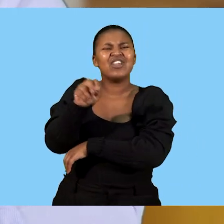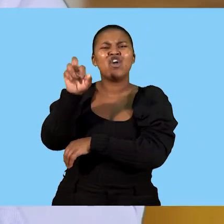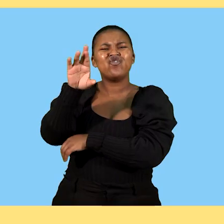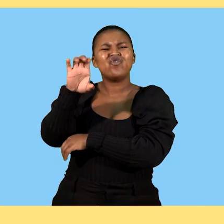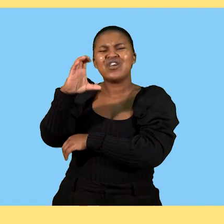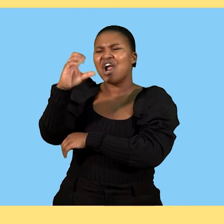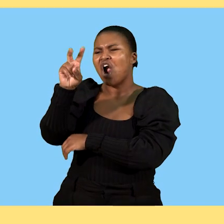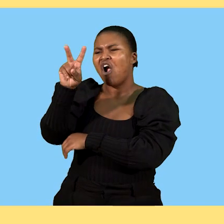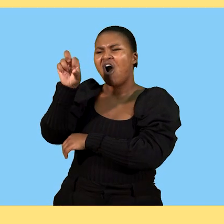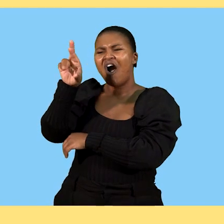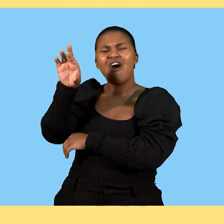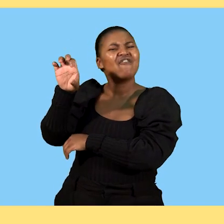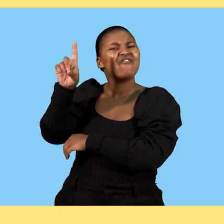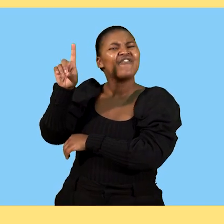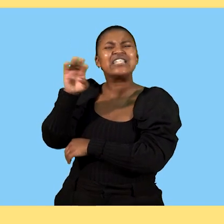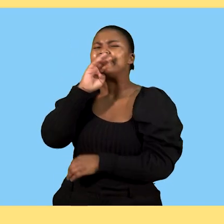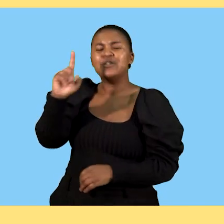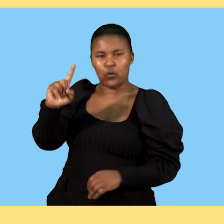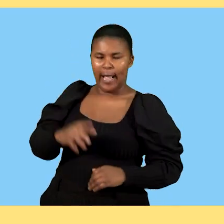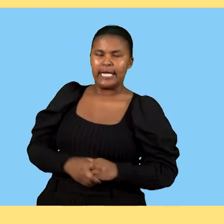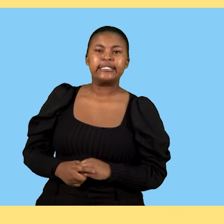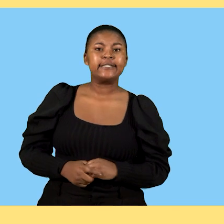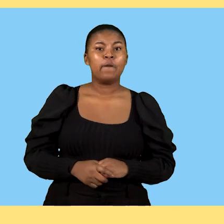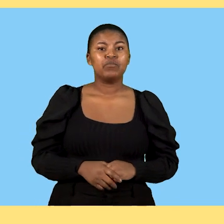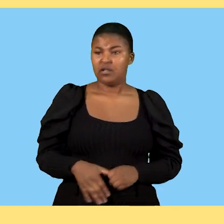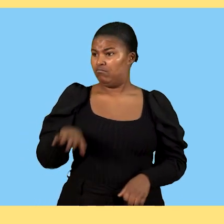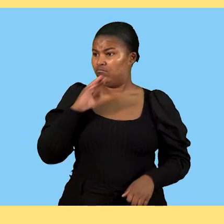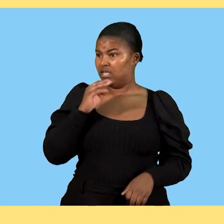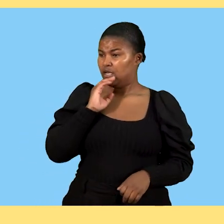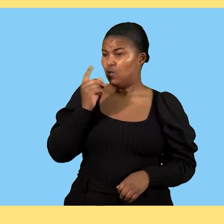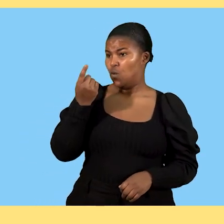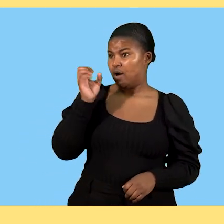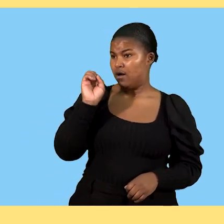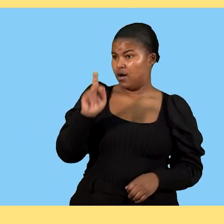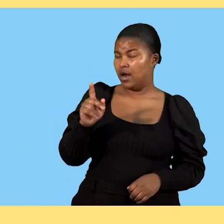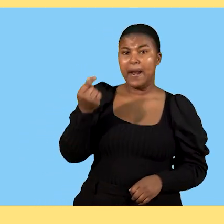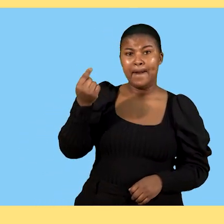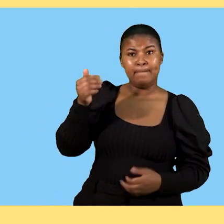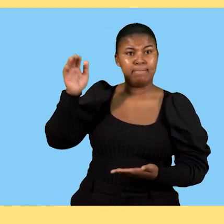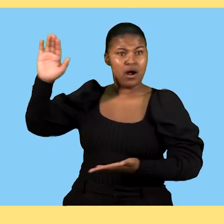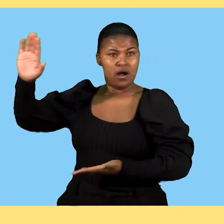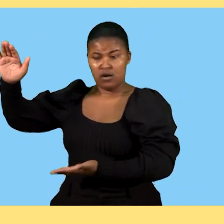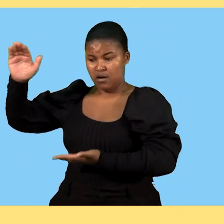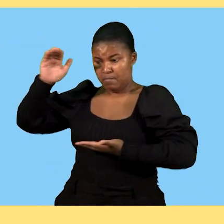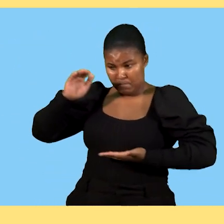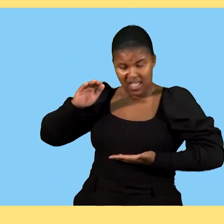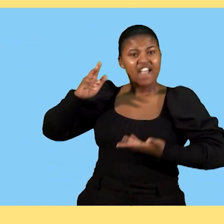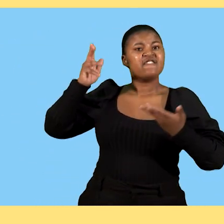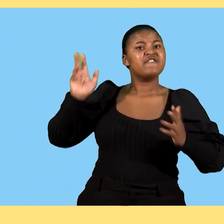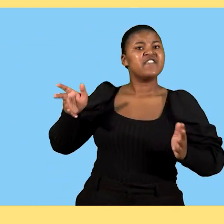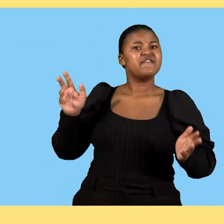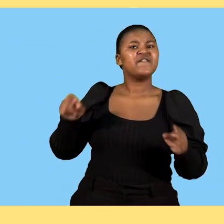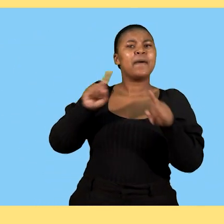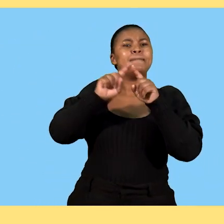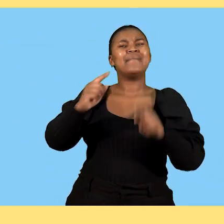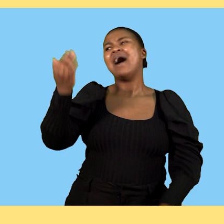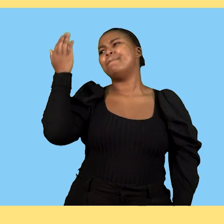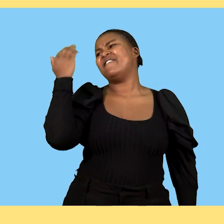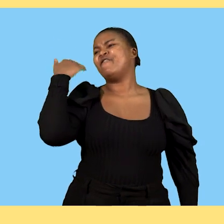recovered? Bad debts recovered is a payment received for a debt that was written off as irrecoverable